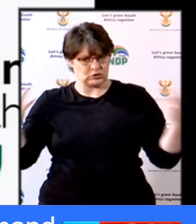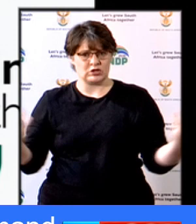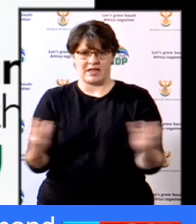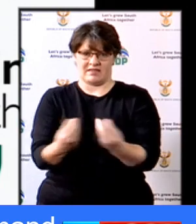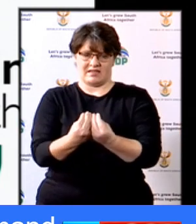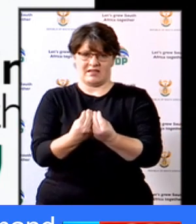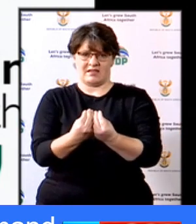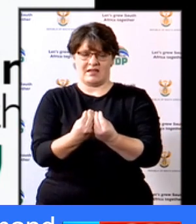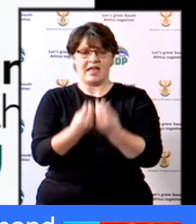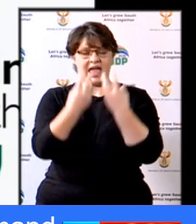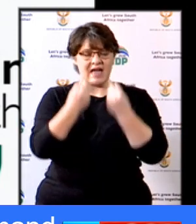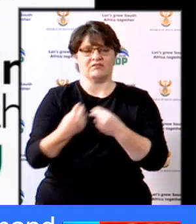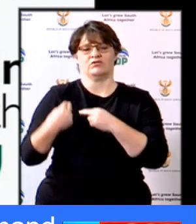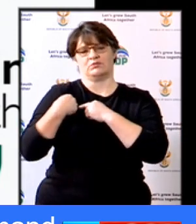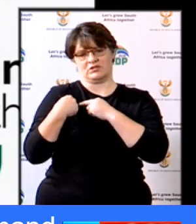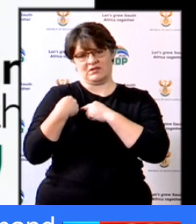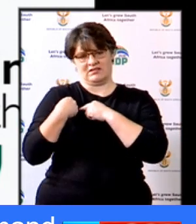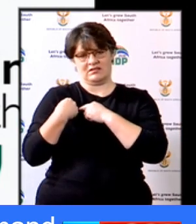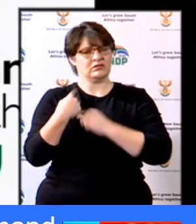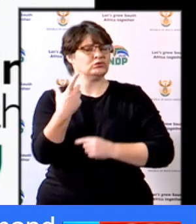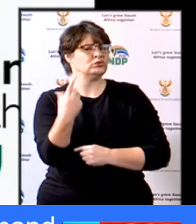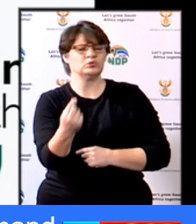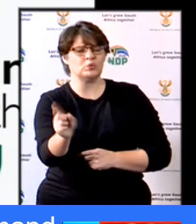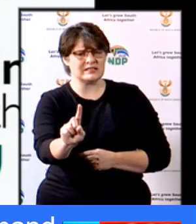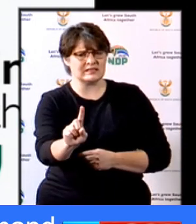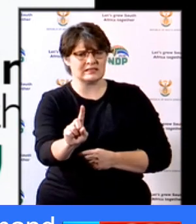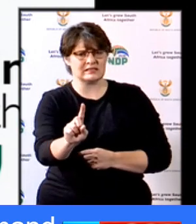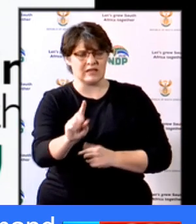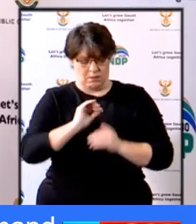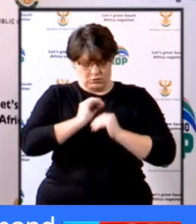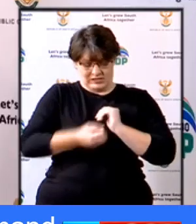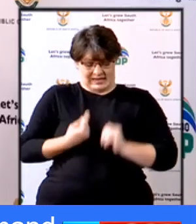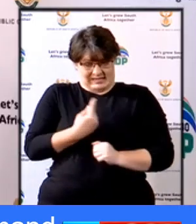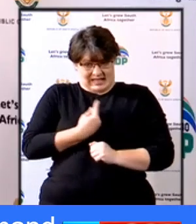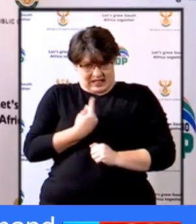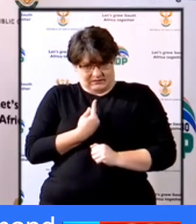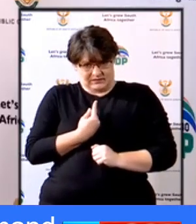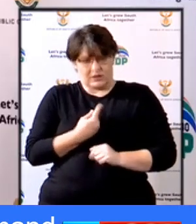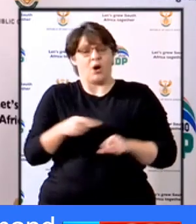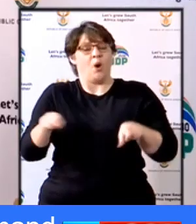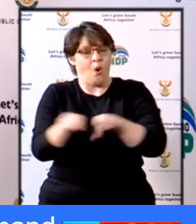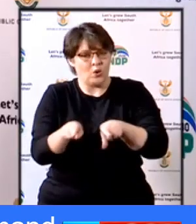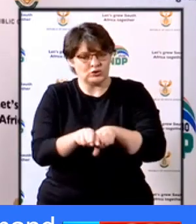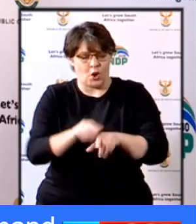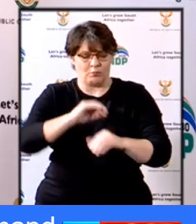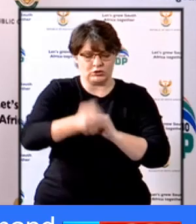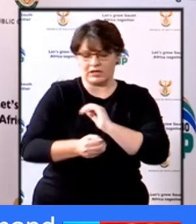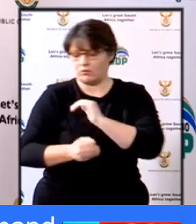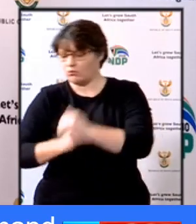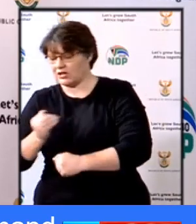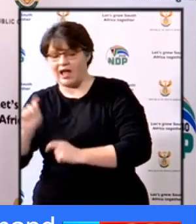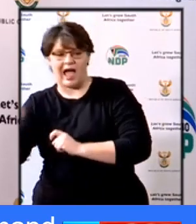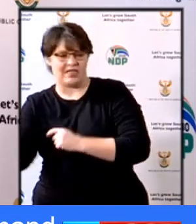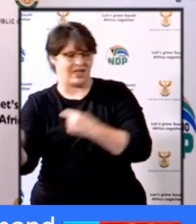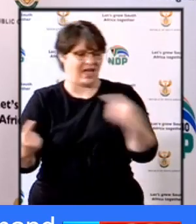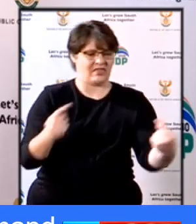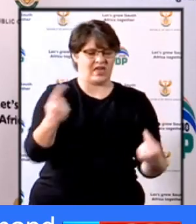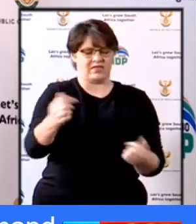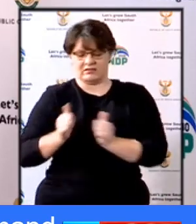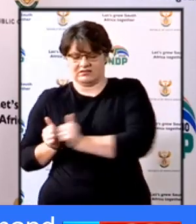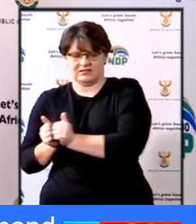the responsibility not only to protect ourselves, but to protect the next person.